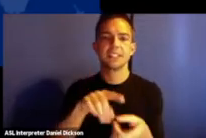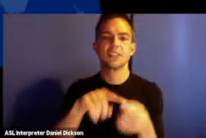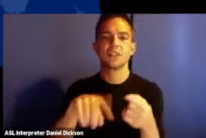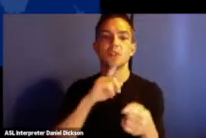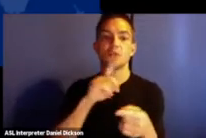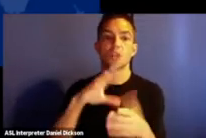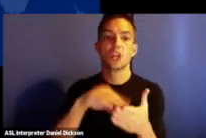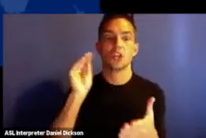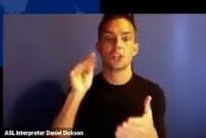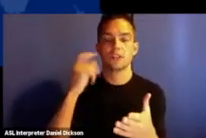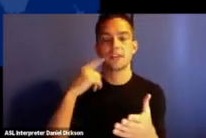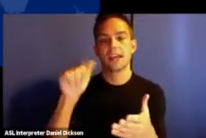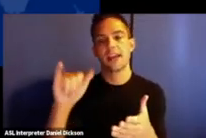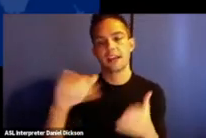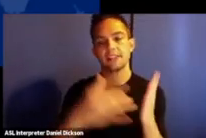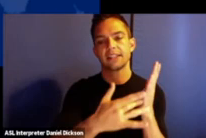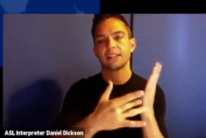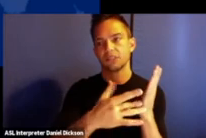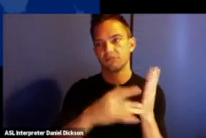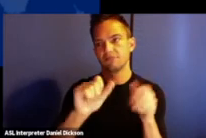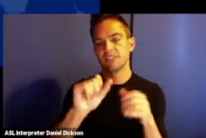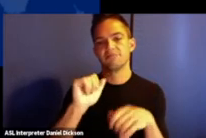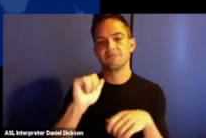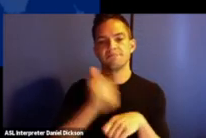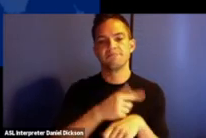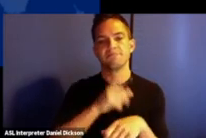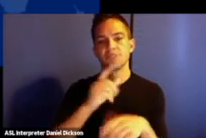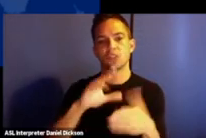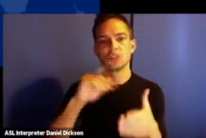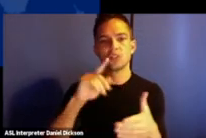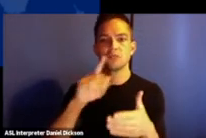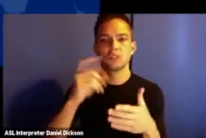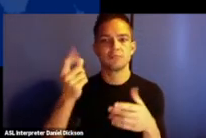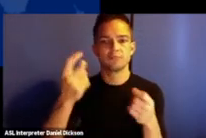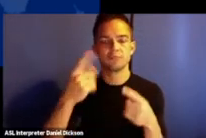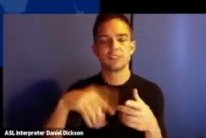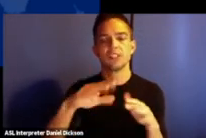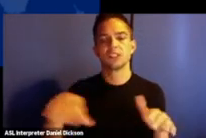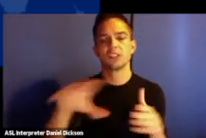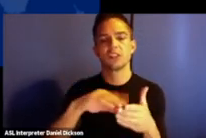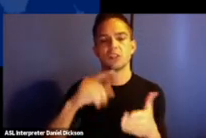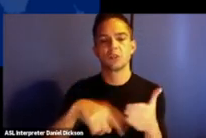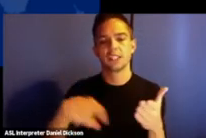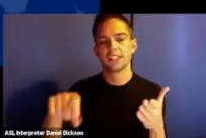learning. So I do think AI and technology could base real learning and real understanding to know that the children are learning what they need to know.